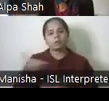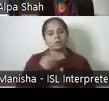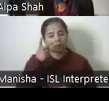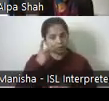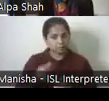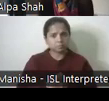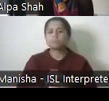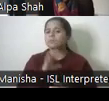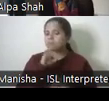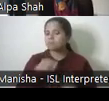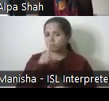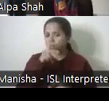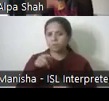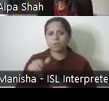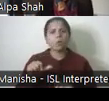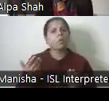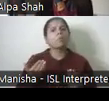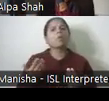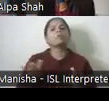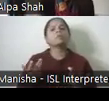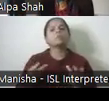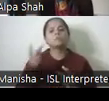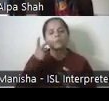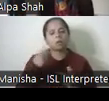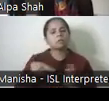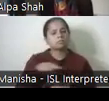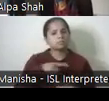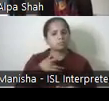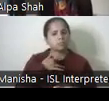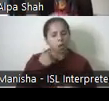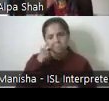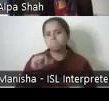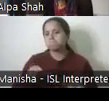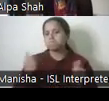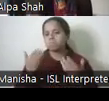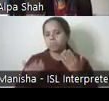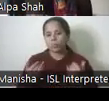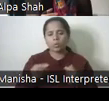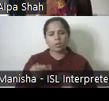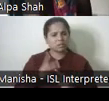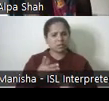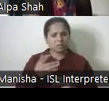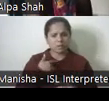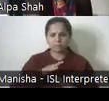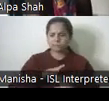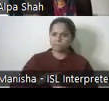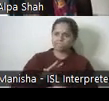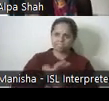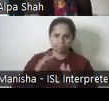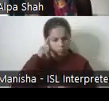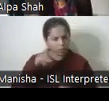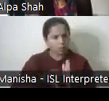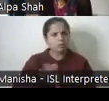a social death of Adivasis, apart from a literal death as well, you know. resistance against this trajectory of